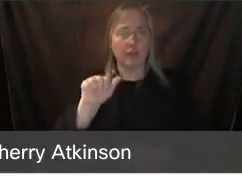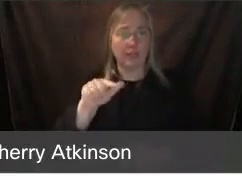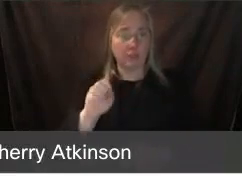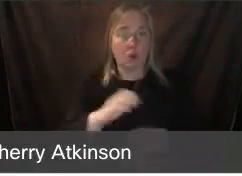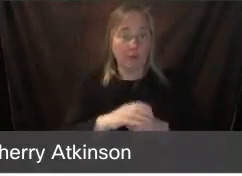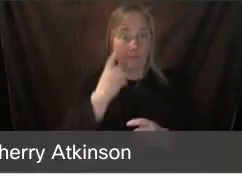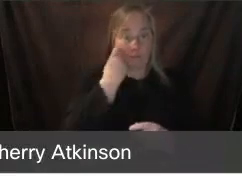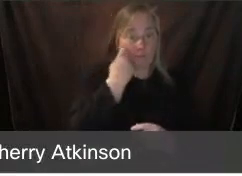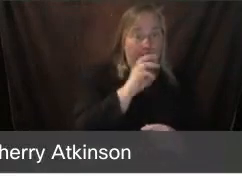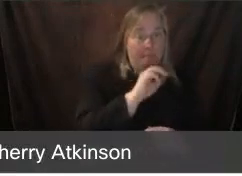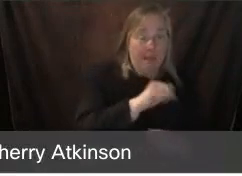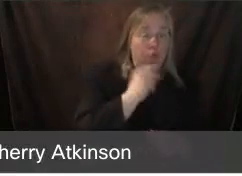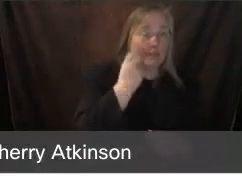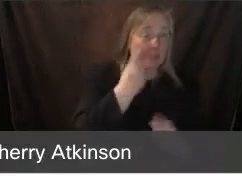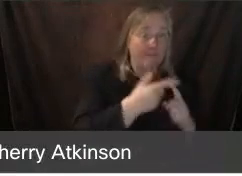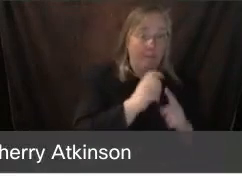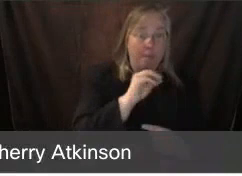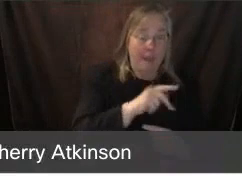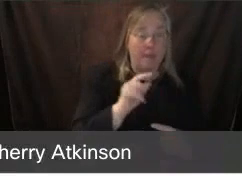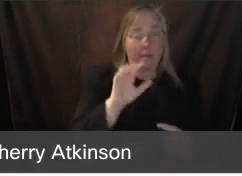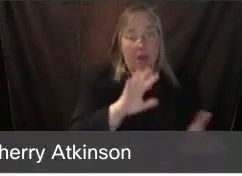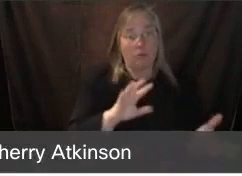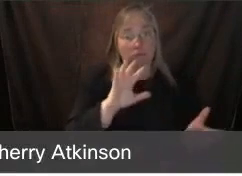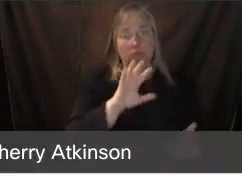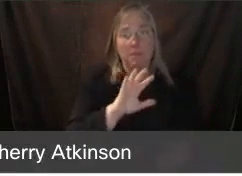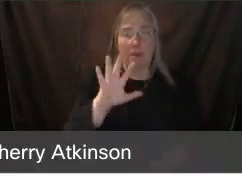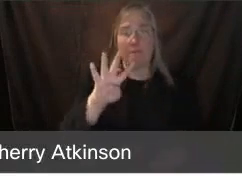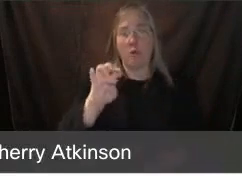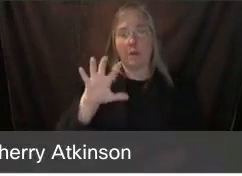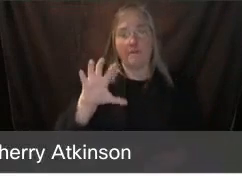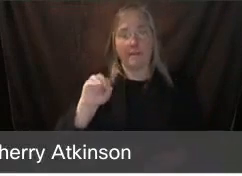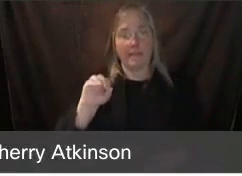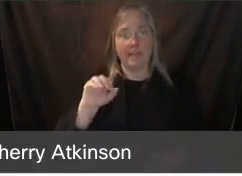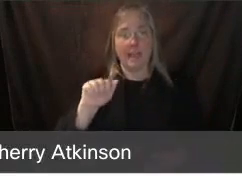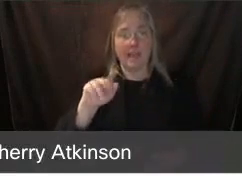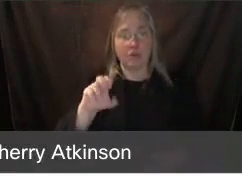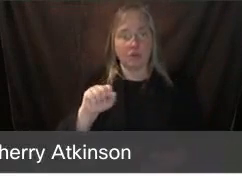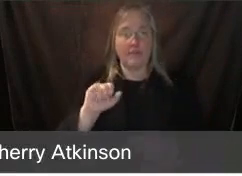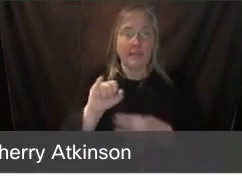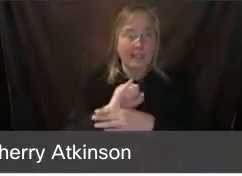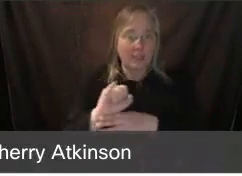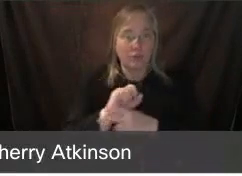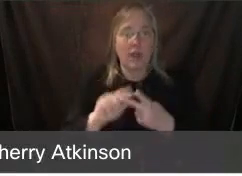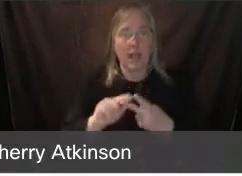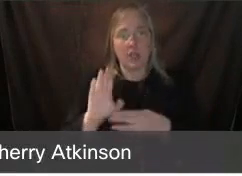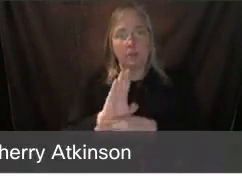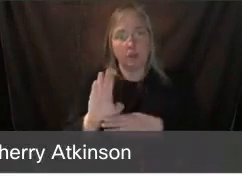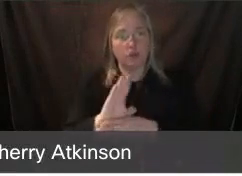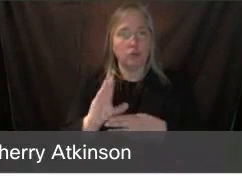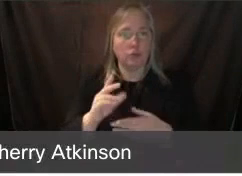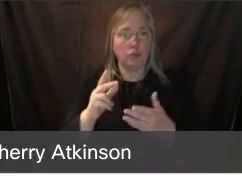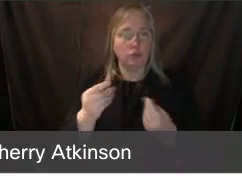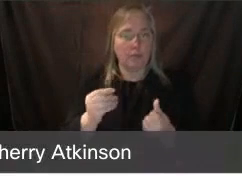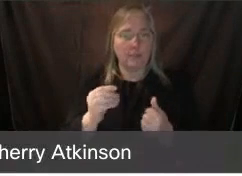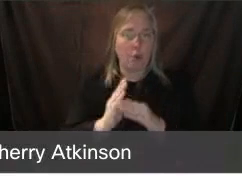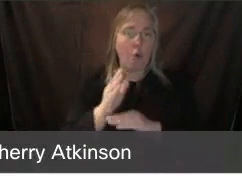see from that map, it's about 450 acres of industrial and commercial properties greater than 3 acres.